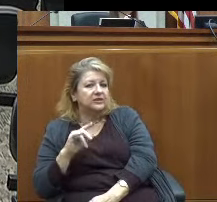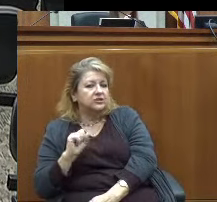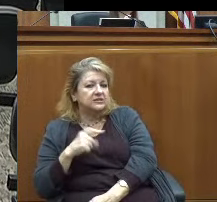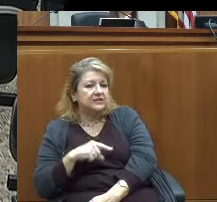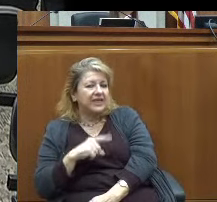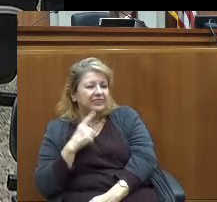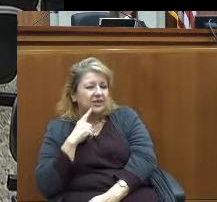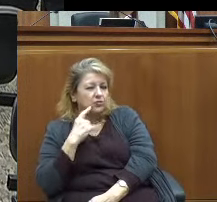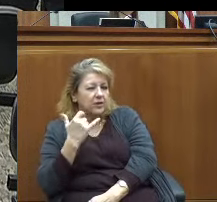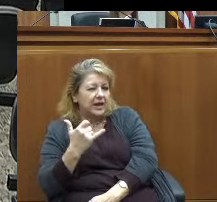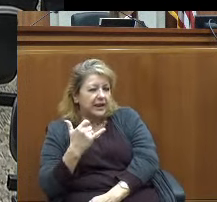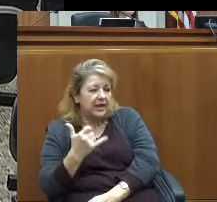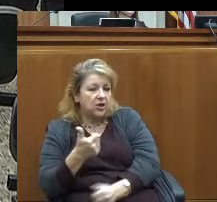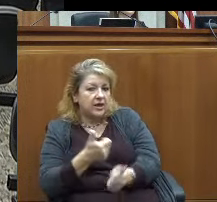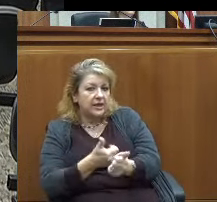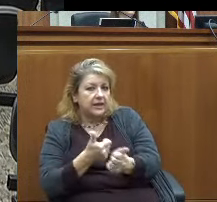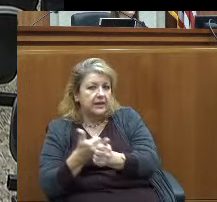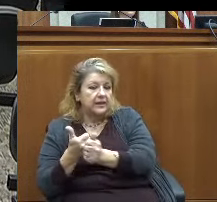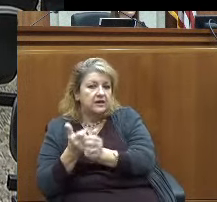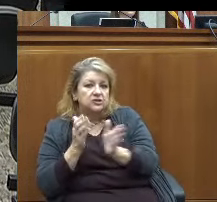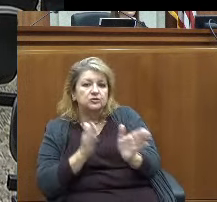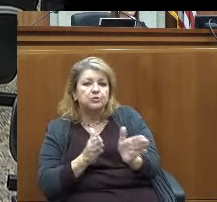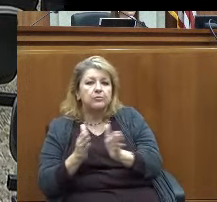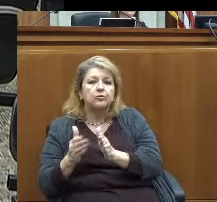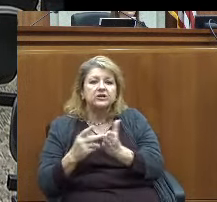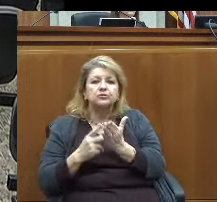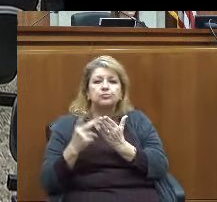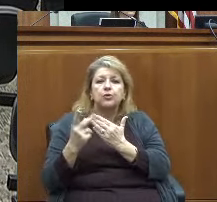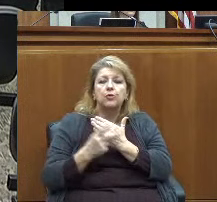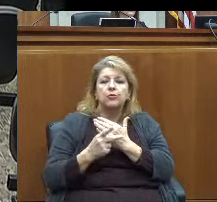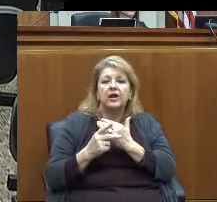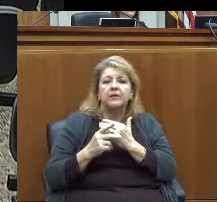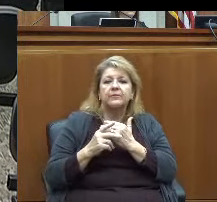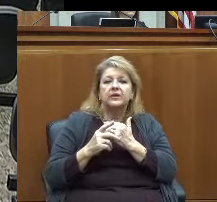that right now each preparation program